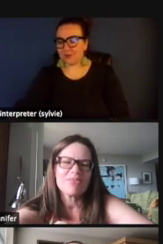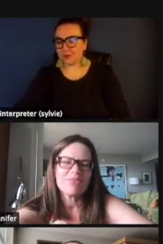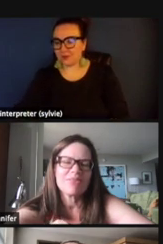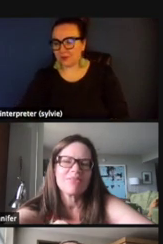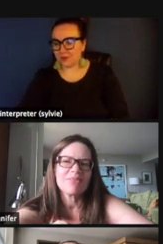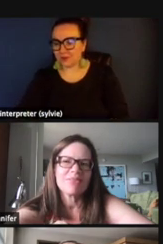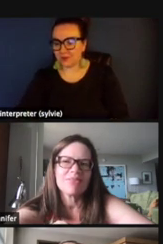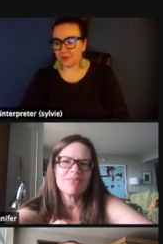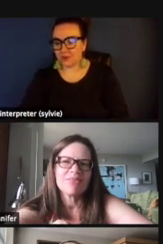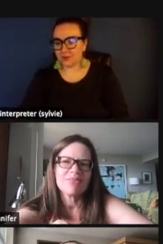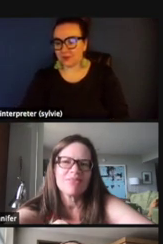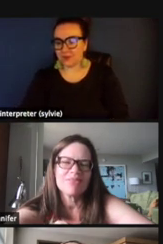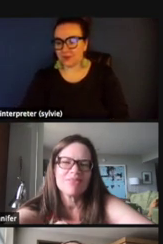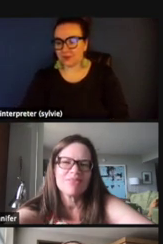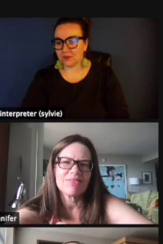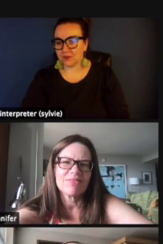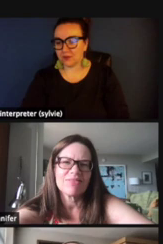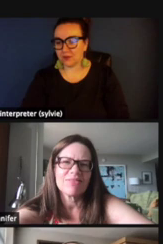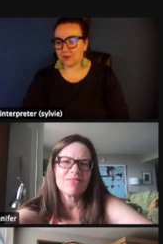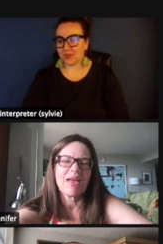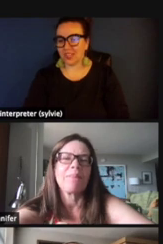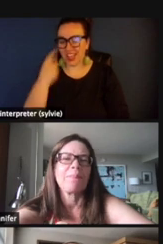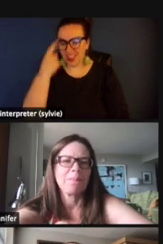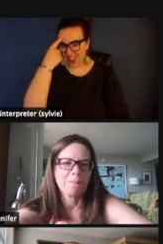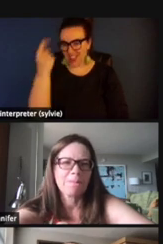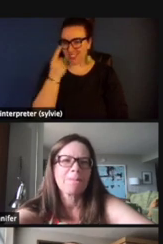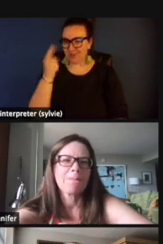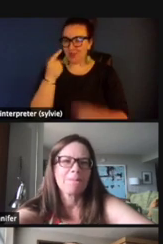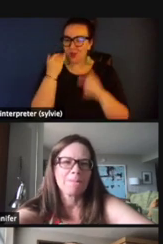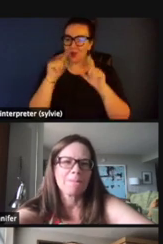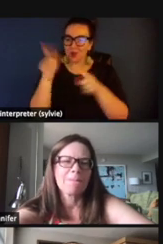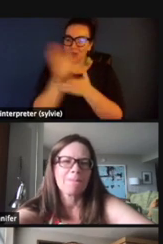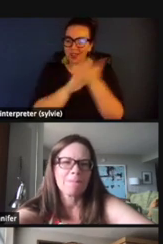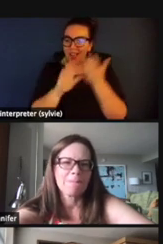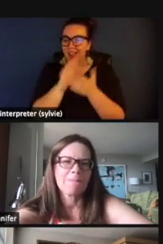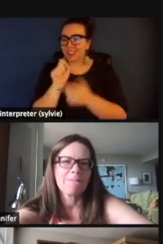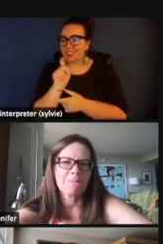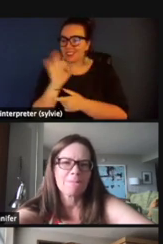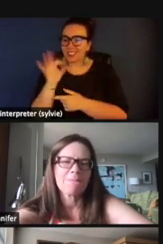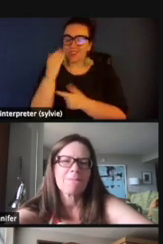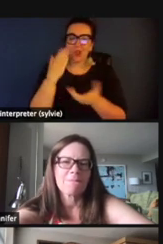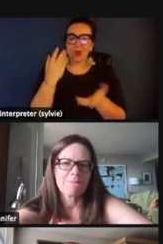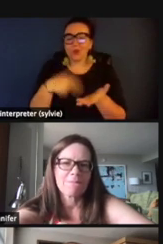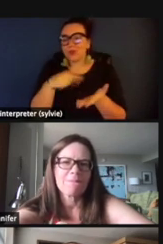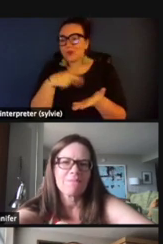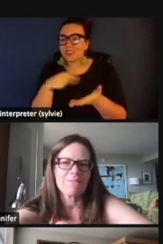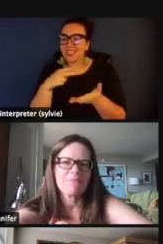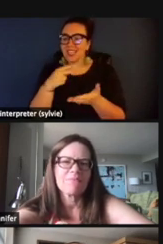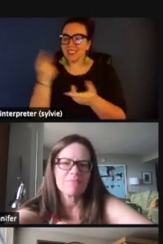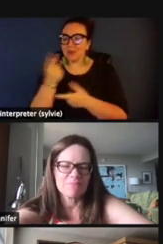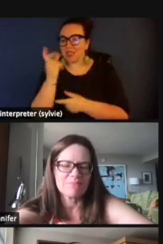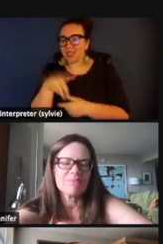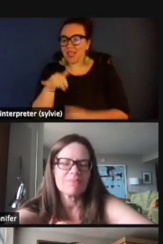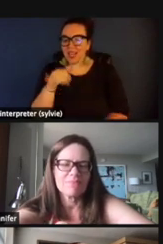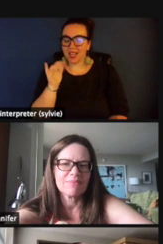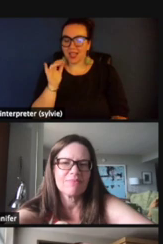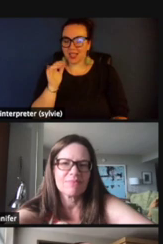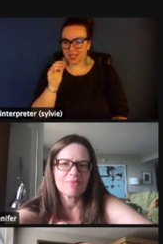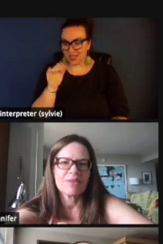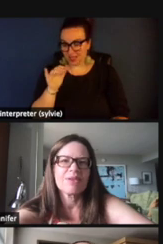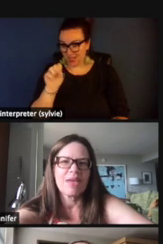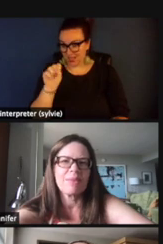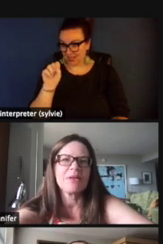dance. You know, like, when you go to college and stuff? Yeah. All that, when you do a dance, like, it's something like that? Like mm-hmm. step